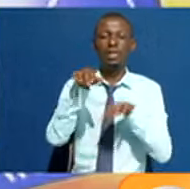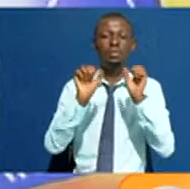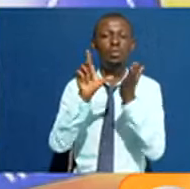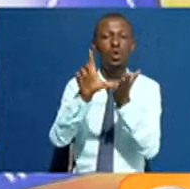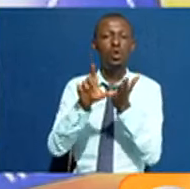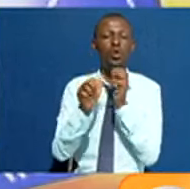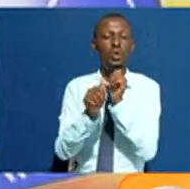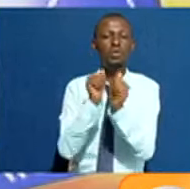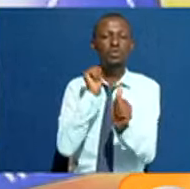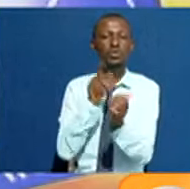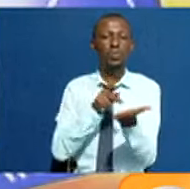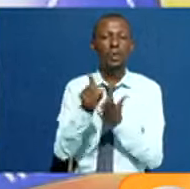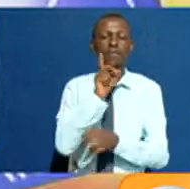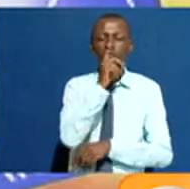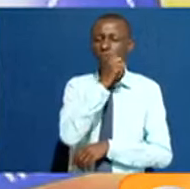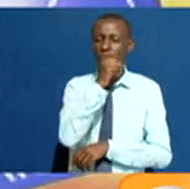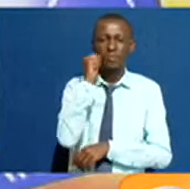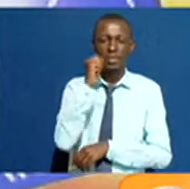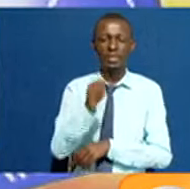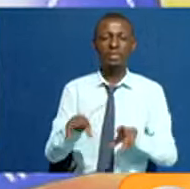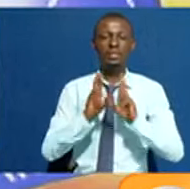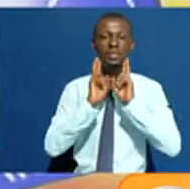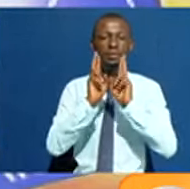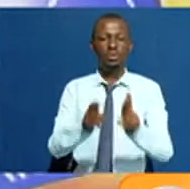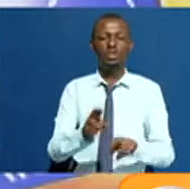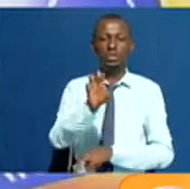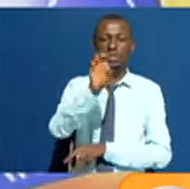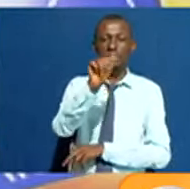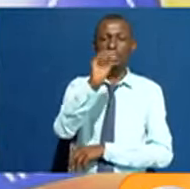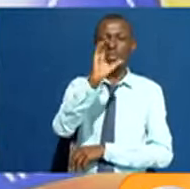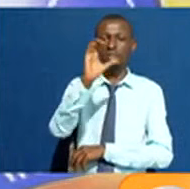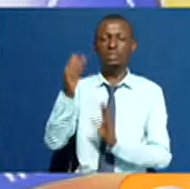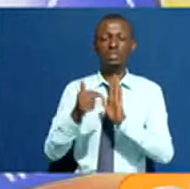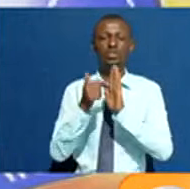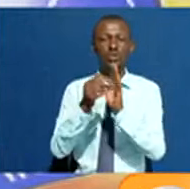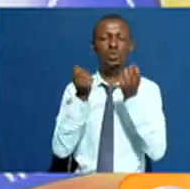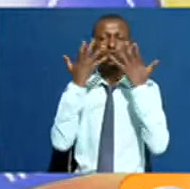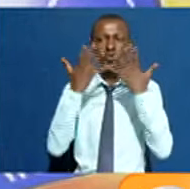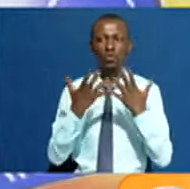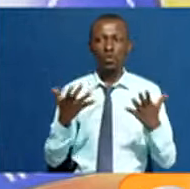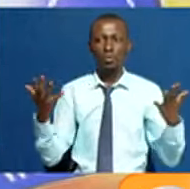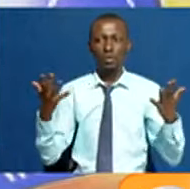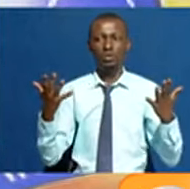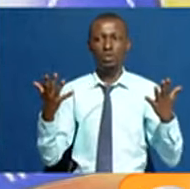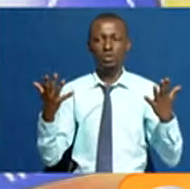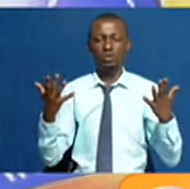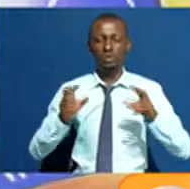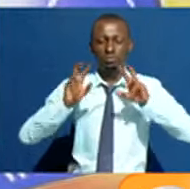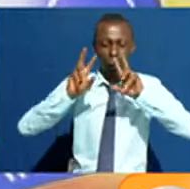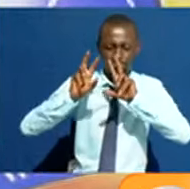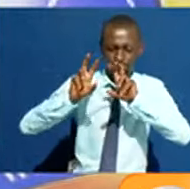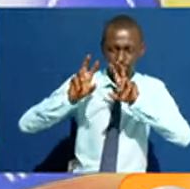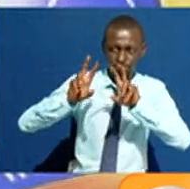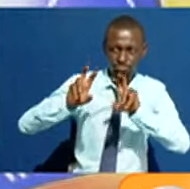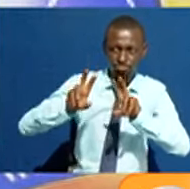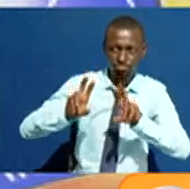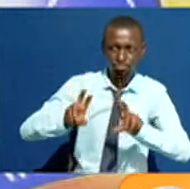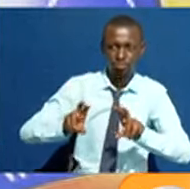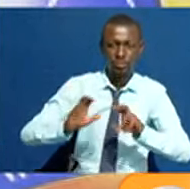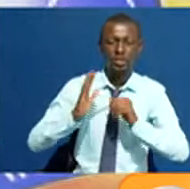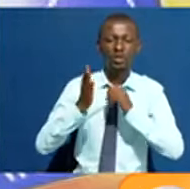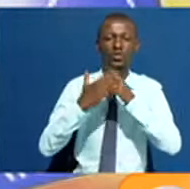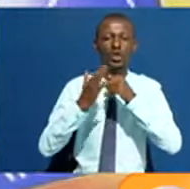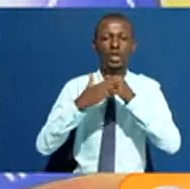loans. The EACC report documents at great detail some of the main investigations against 9